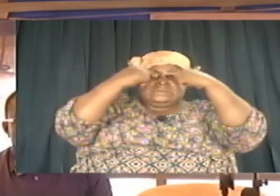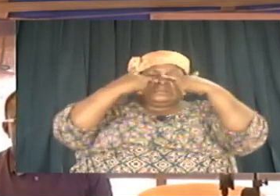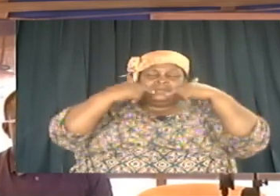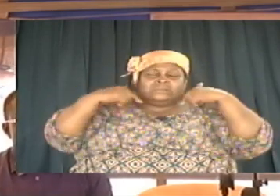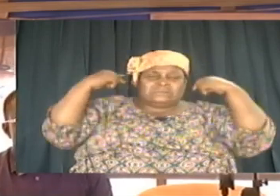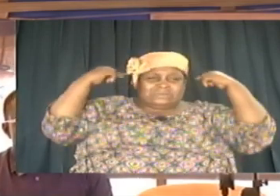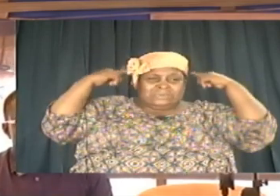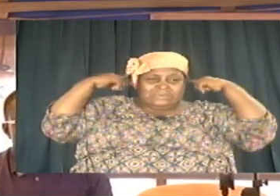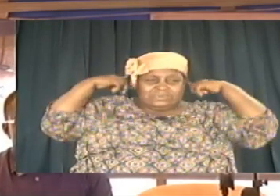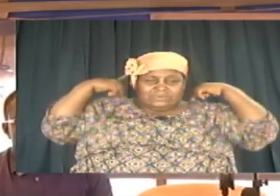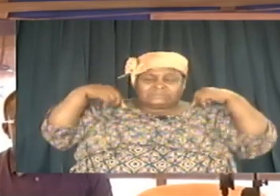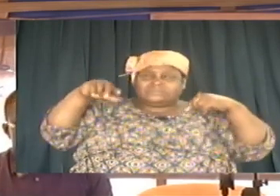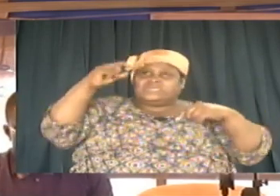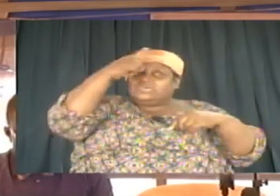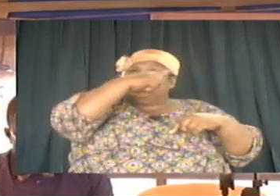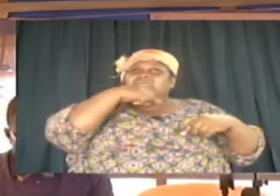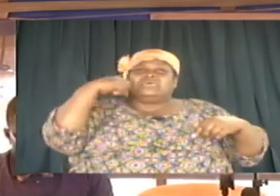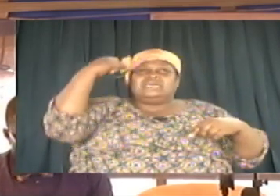battered,